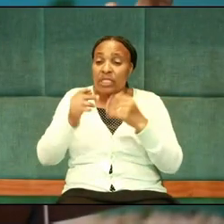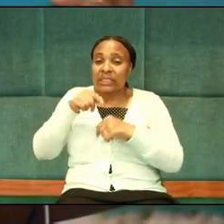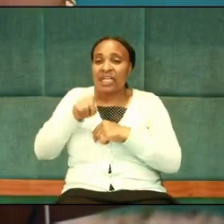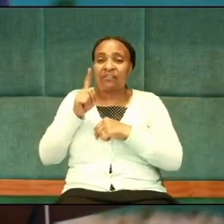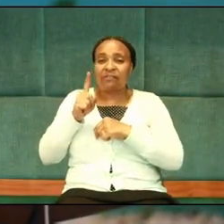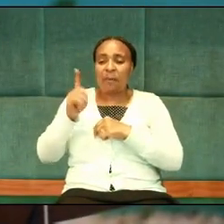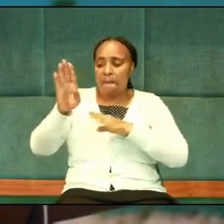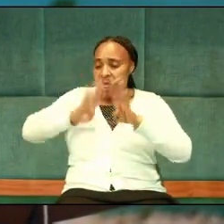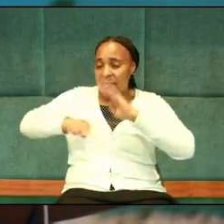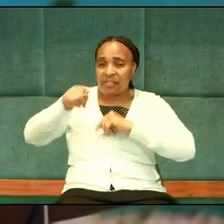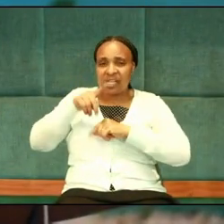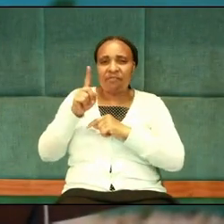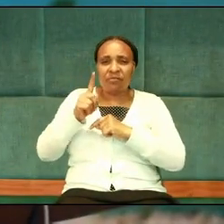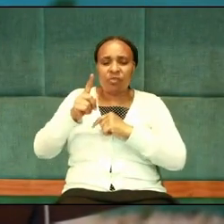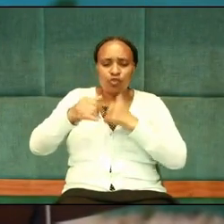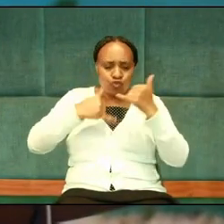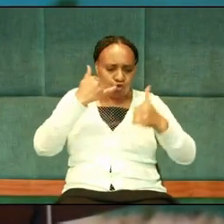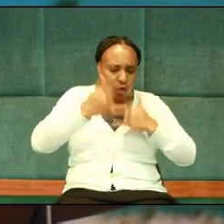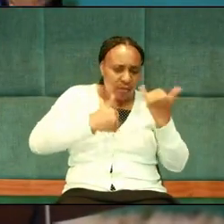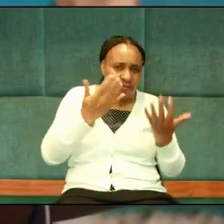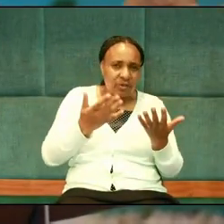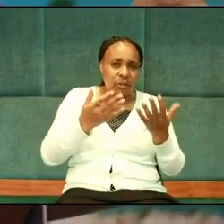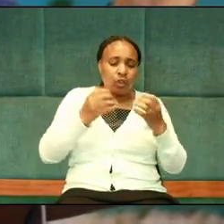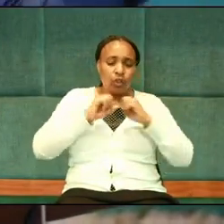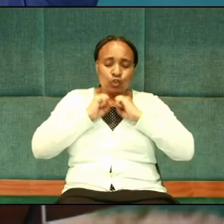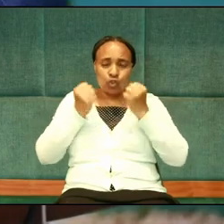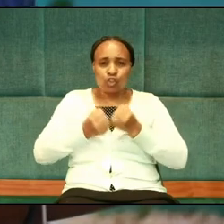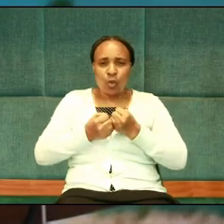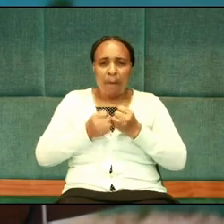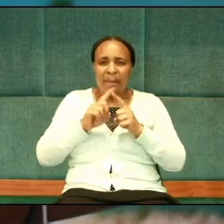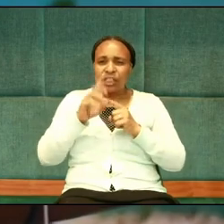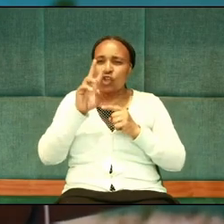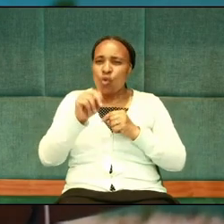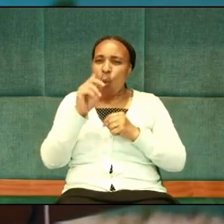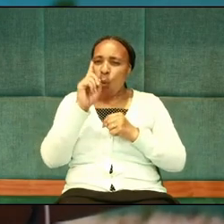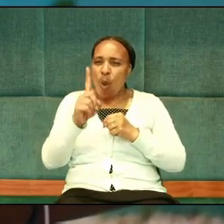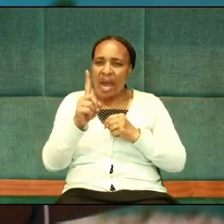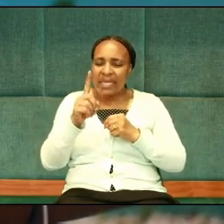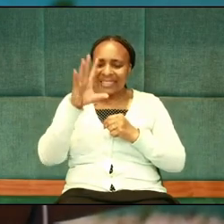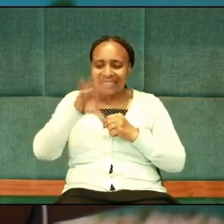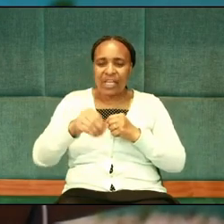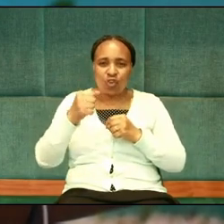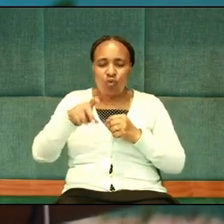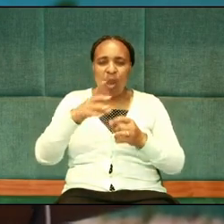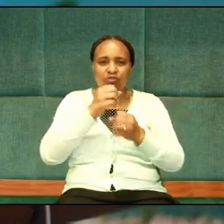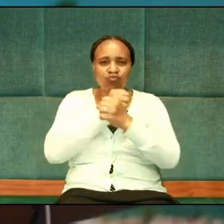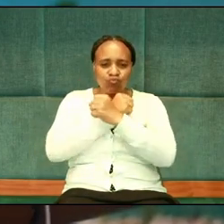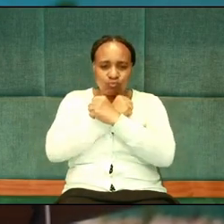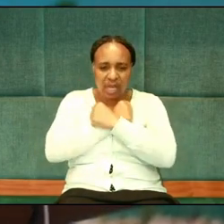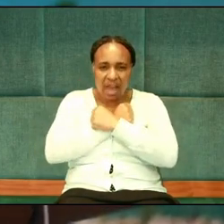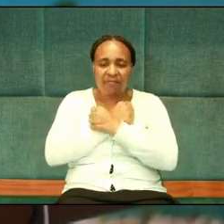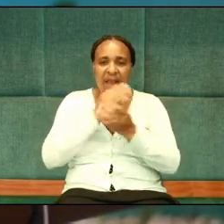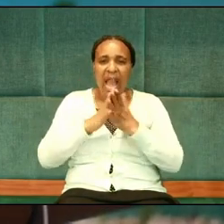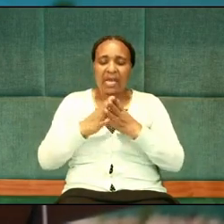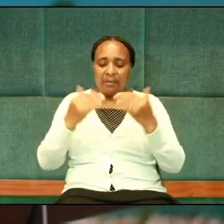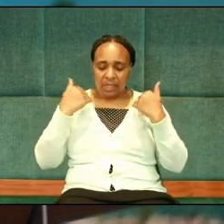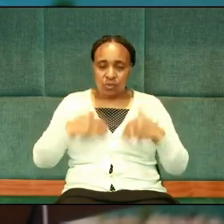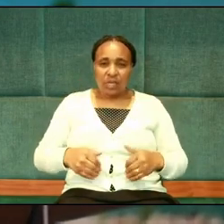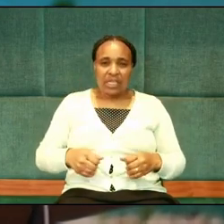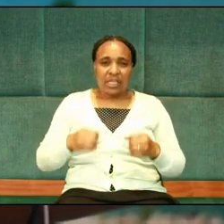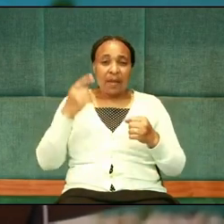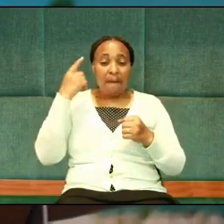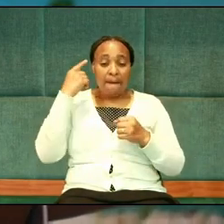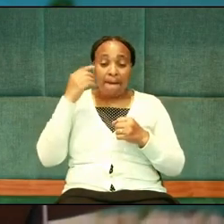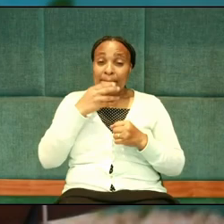jovial, very social, but nobody can take your love and your personality for granted. Men must ask